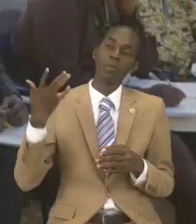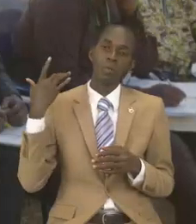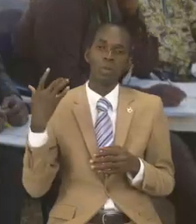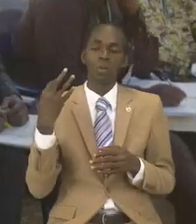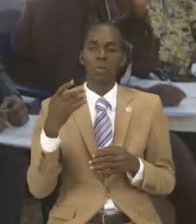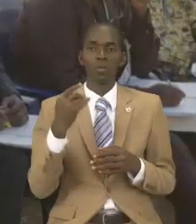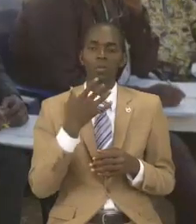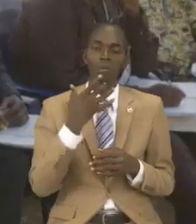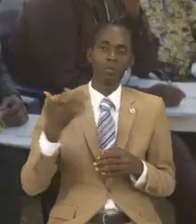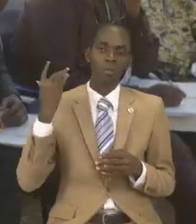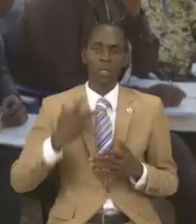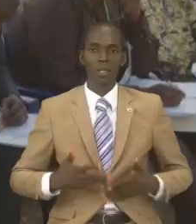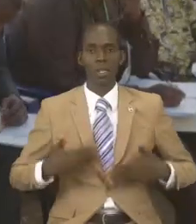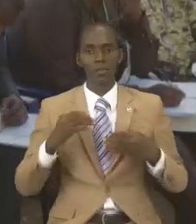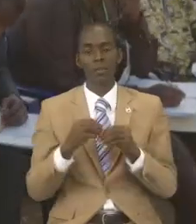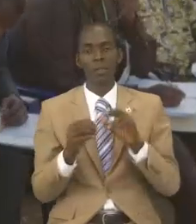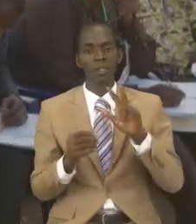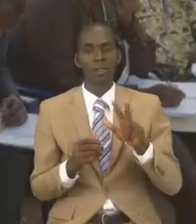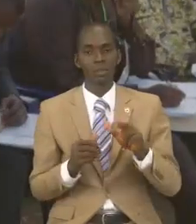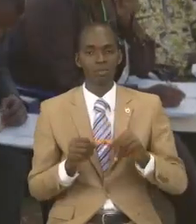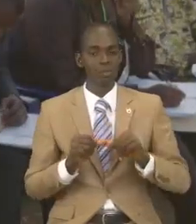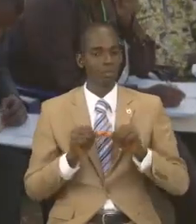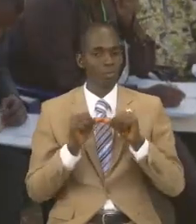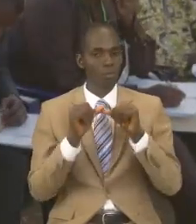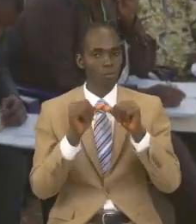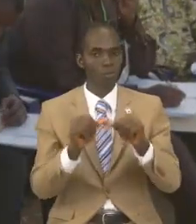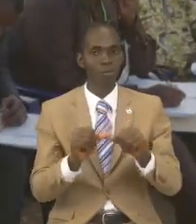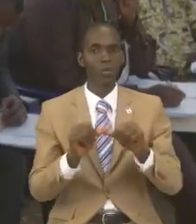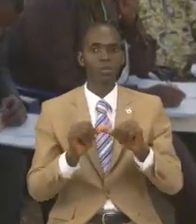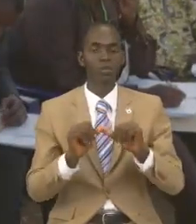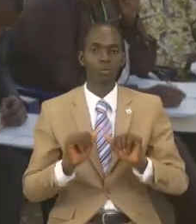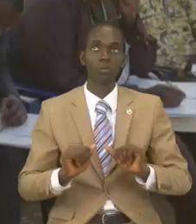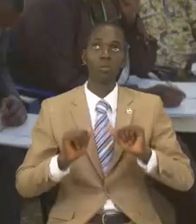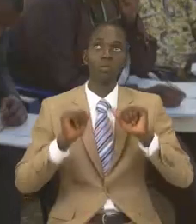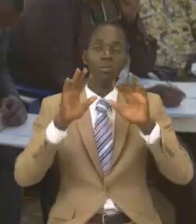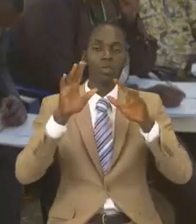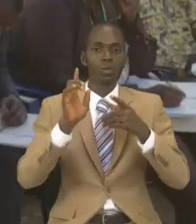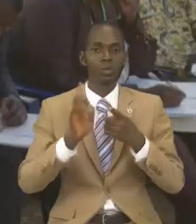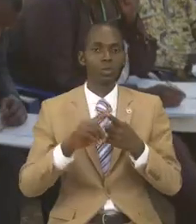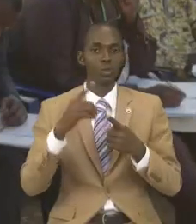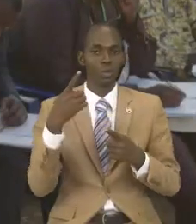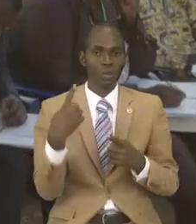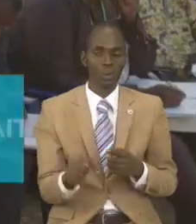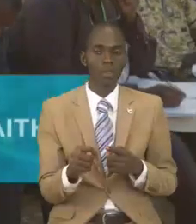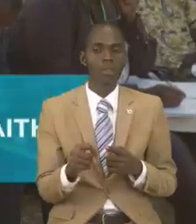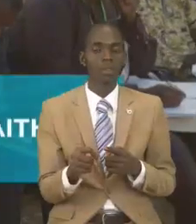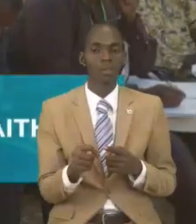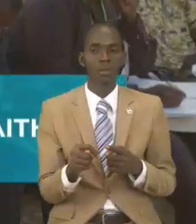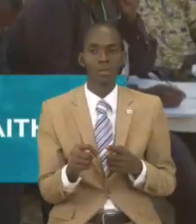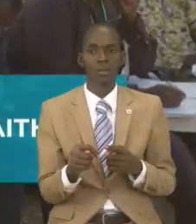the former life. Number three, perpetual consecration to the faith life. The